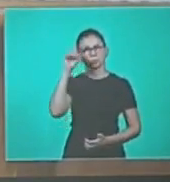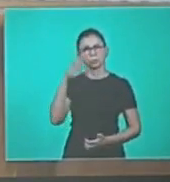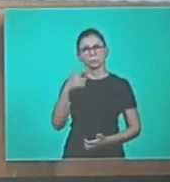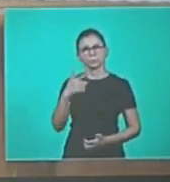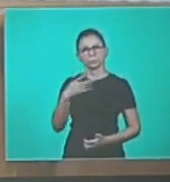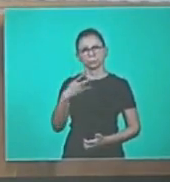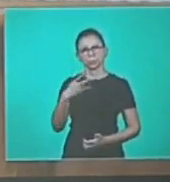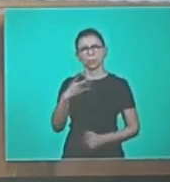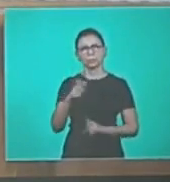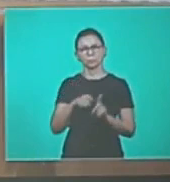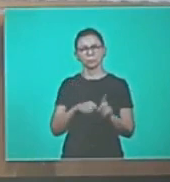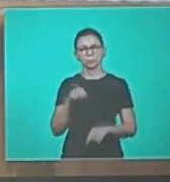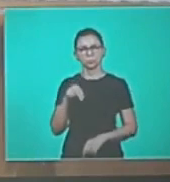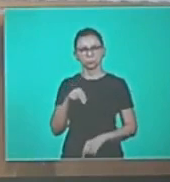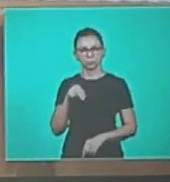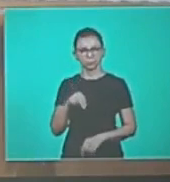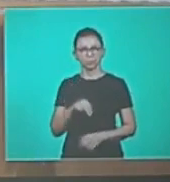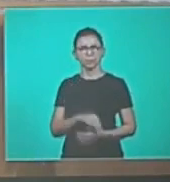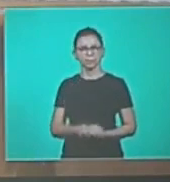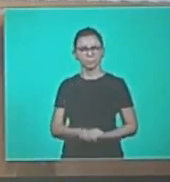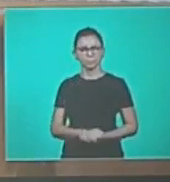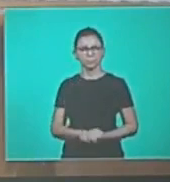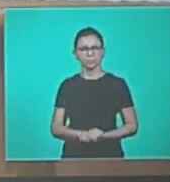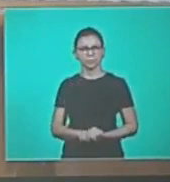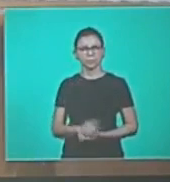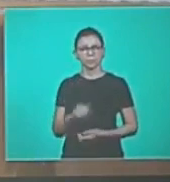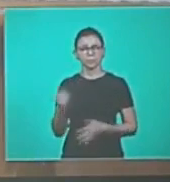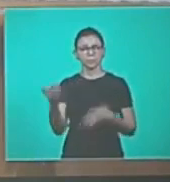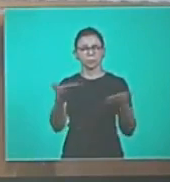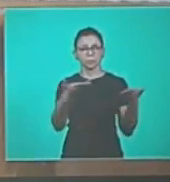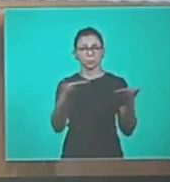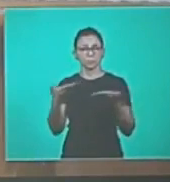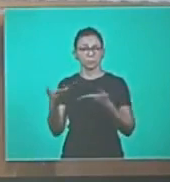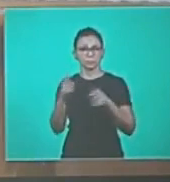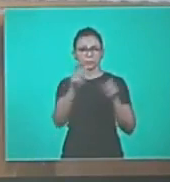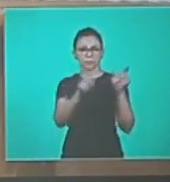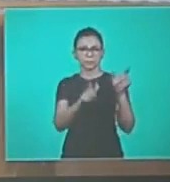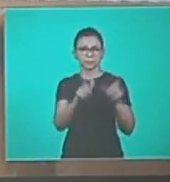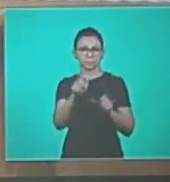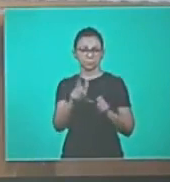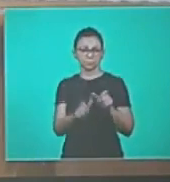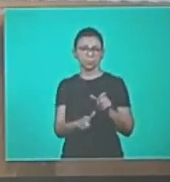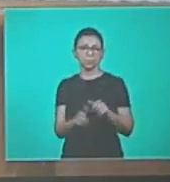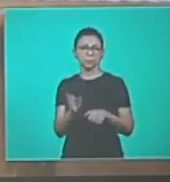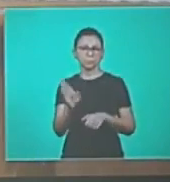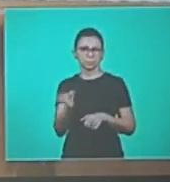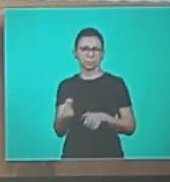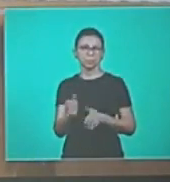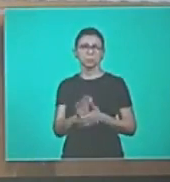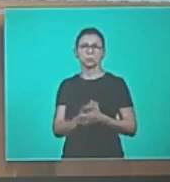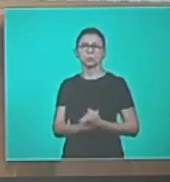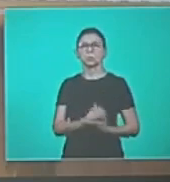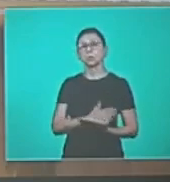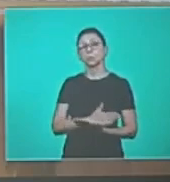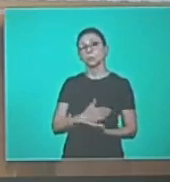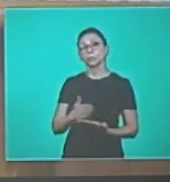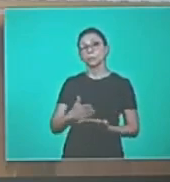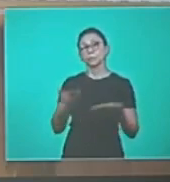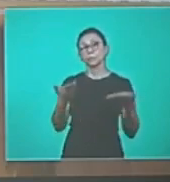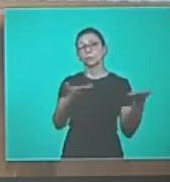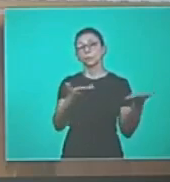to watch, to participate in the 24th of November. So the church is supposed to be